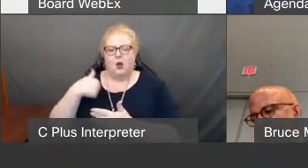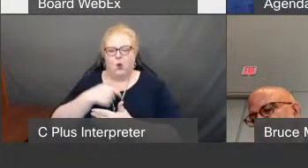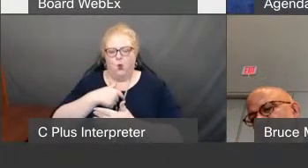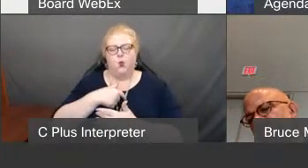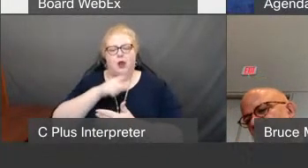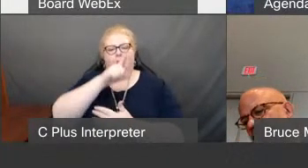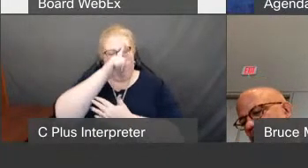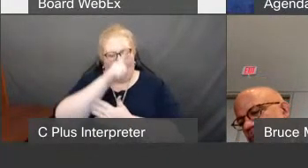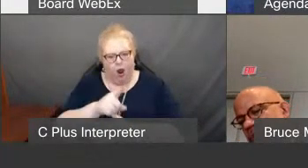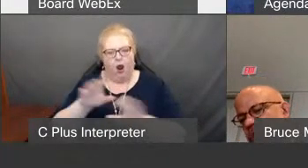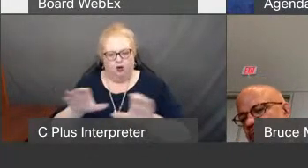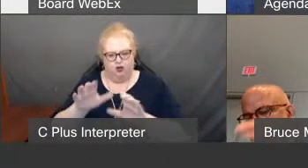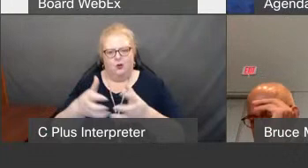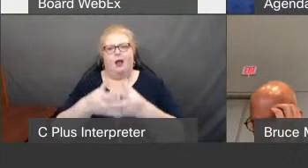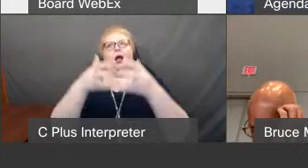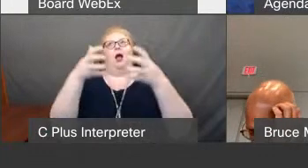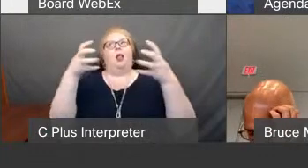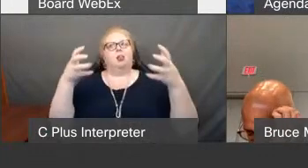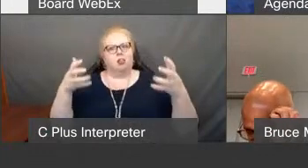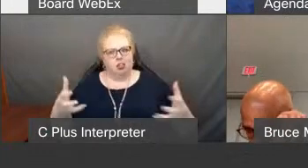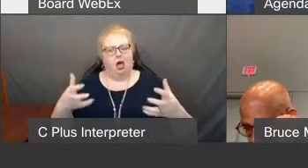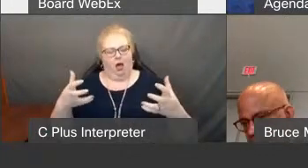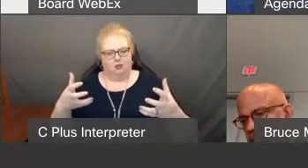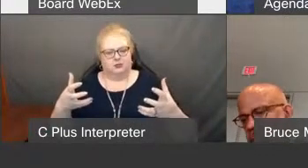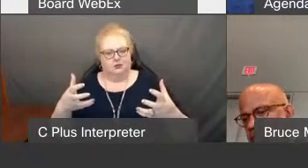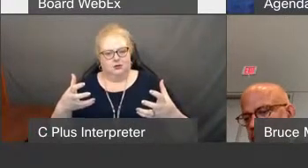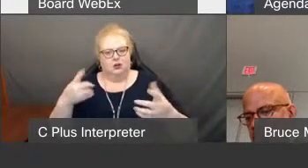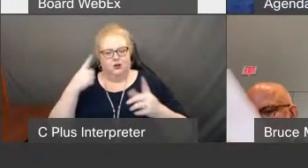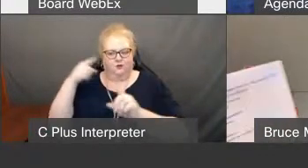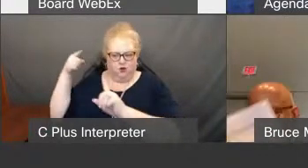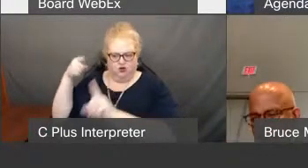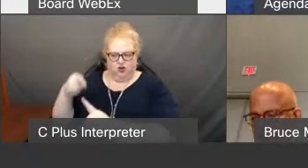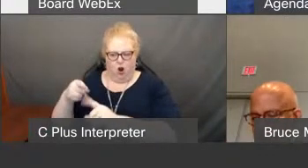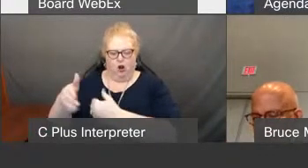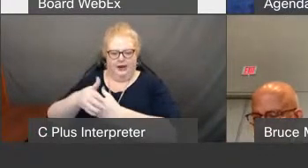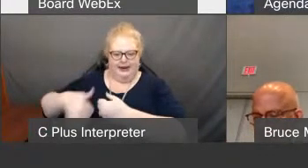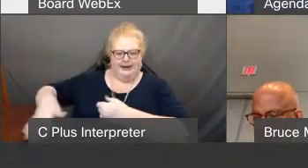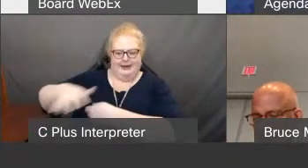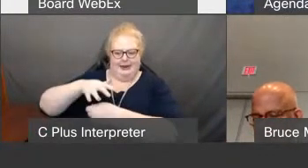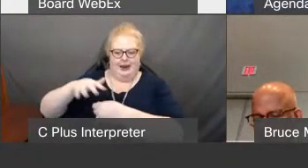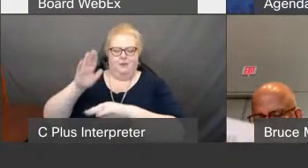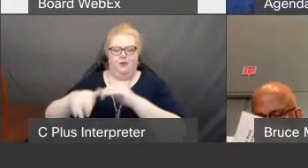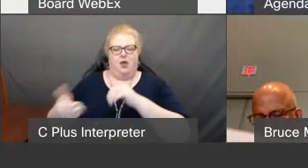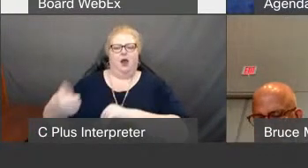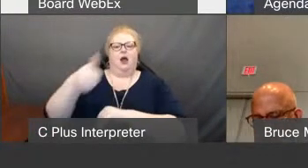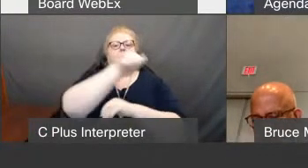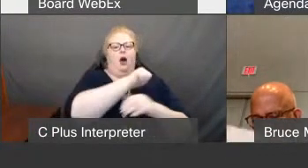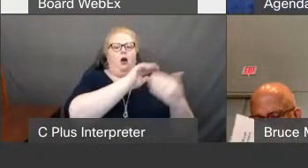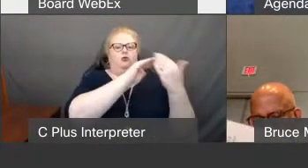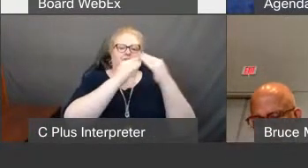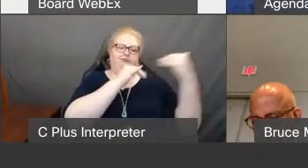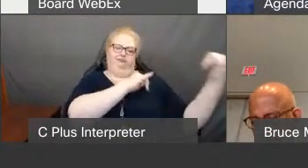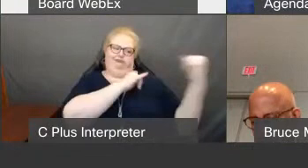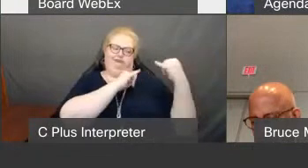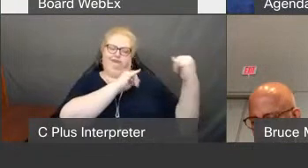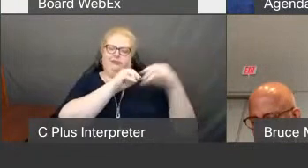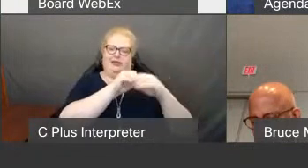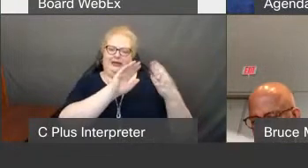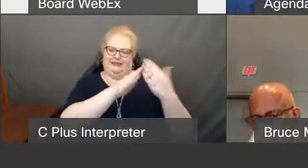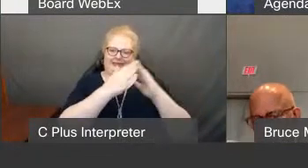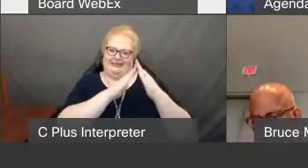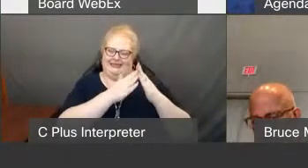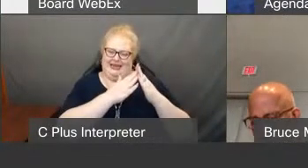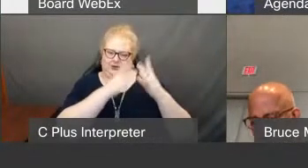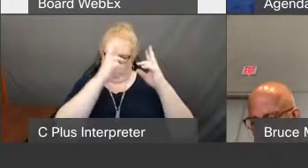are doing a lot more in terms of neighborhood targeting than a lot of our other counterparts in other municipalities with respect to